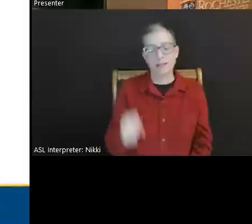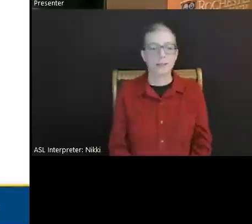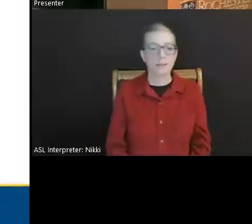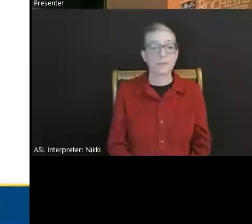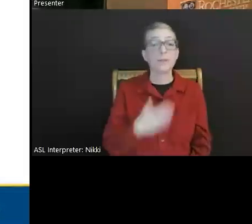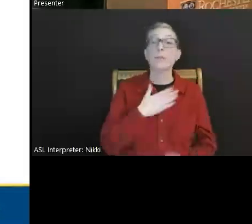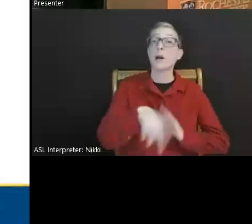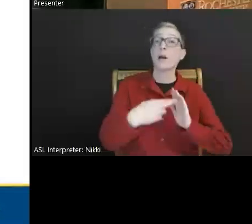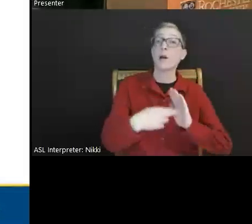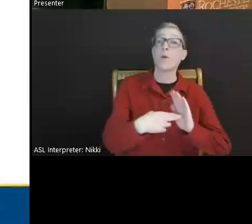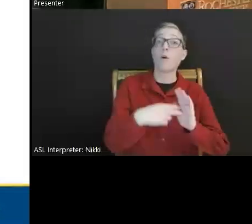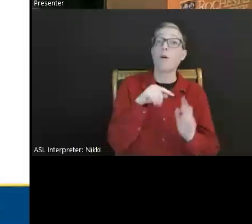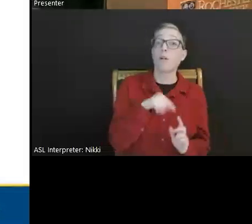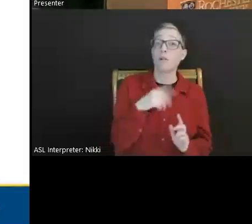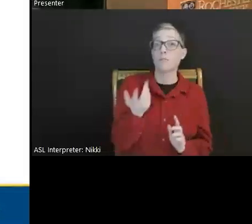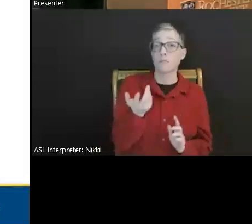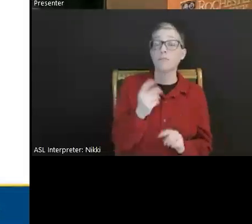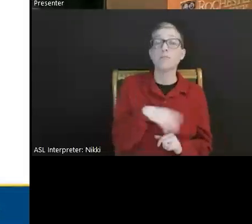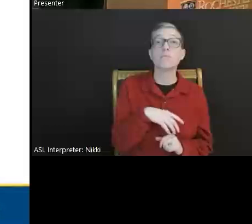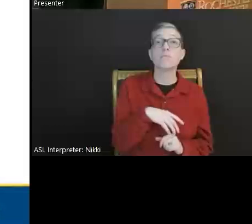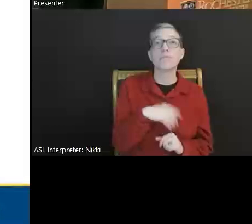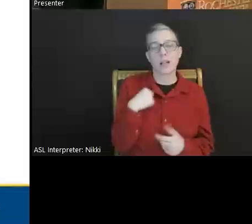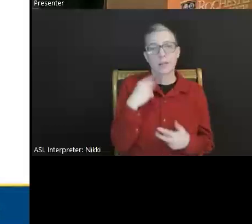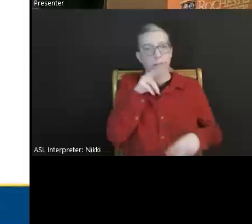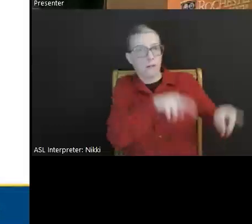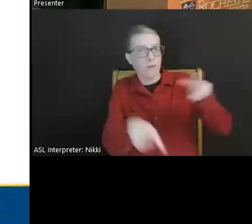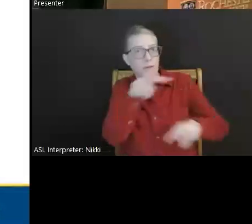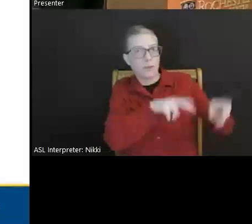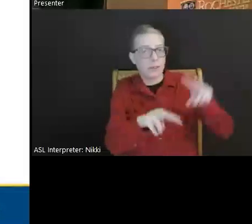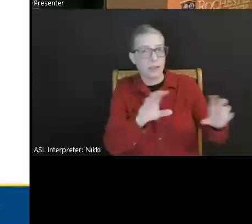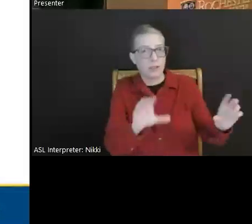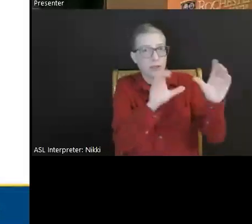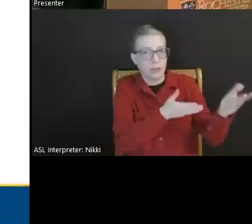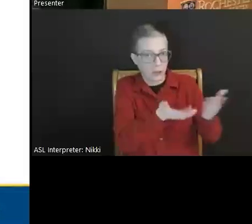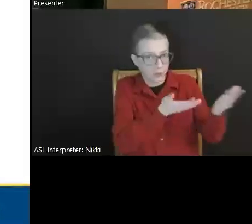crisis team leader at Strong Ties entails overseeing Strong Ties crisis services